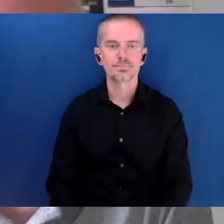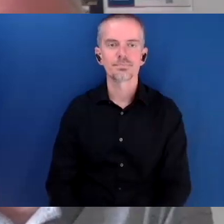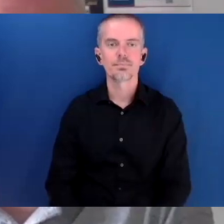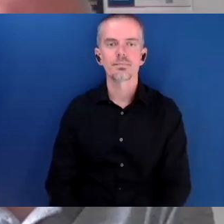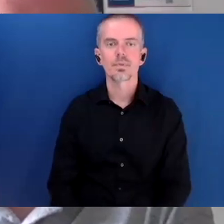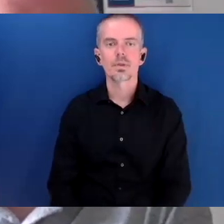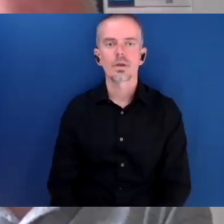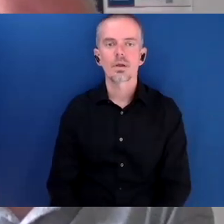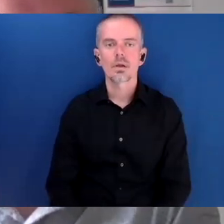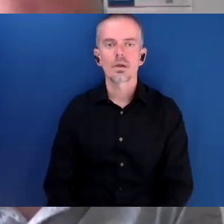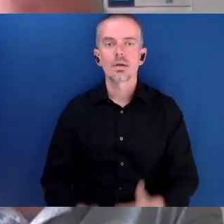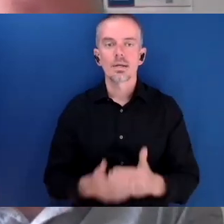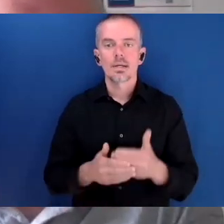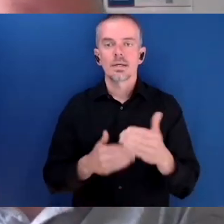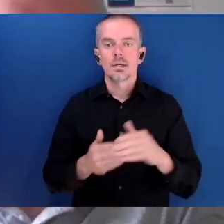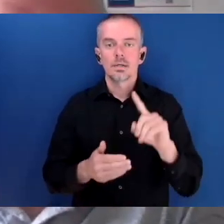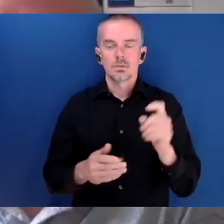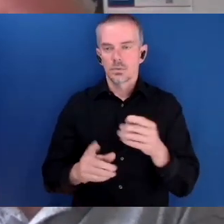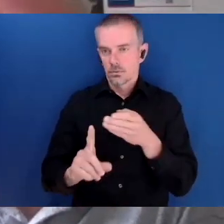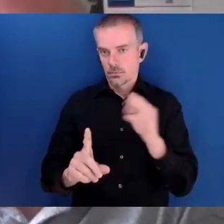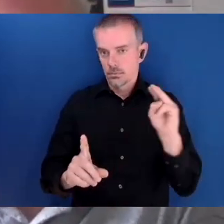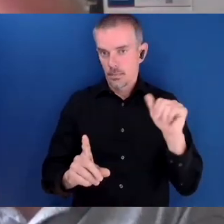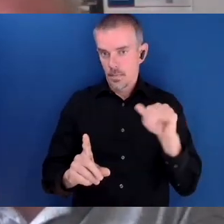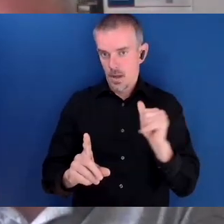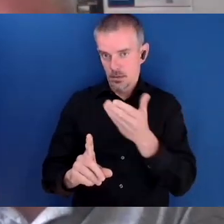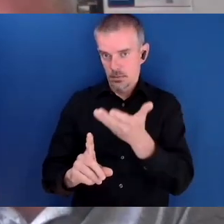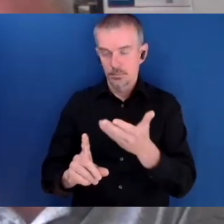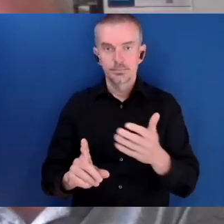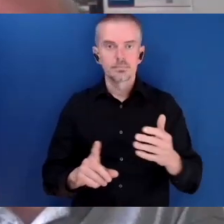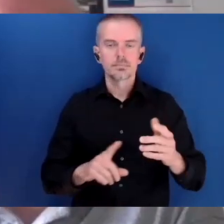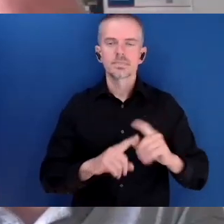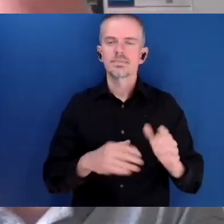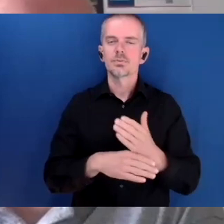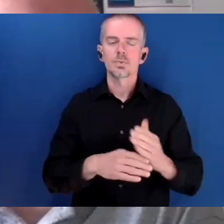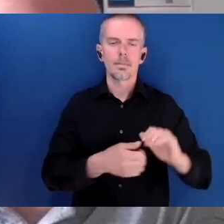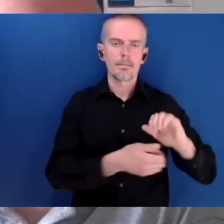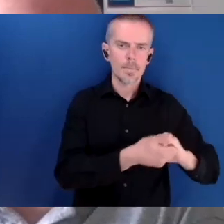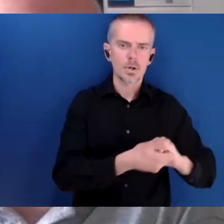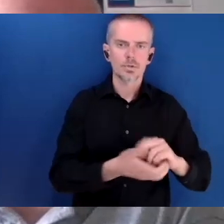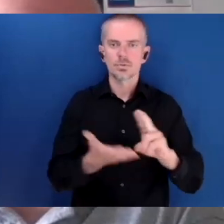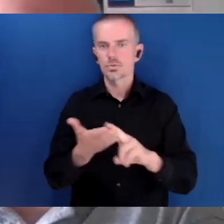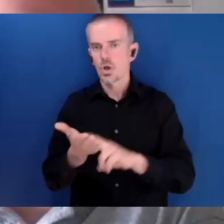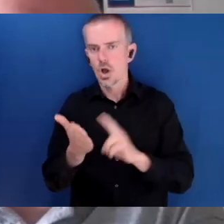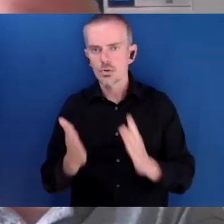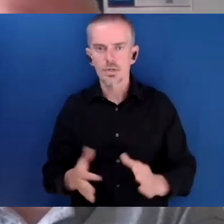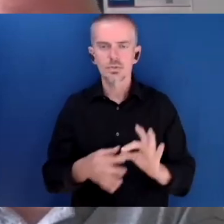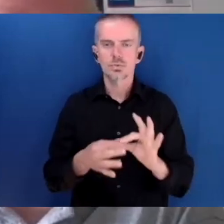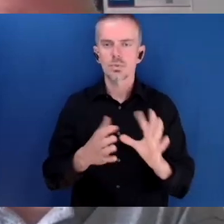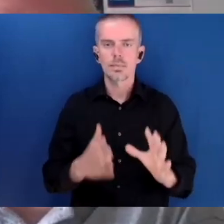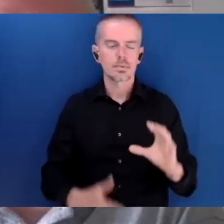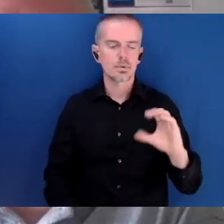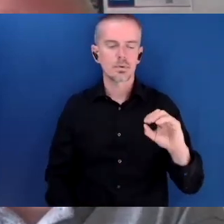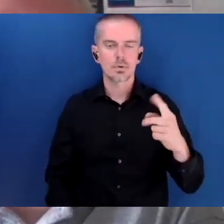Next up, a question for you, Maya, around the difference between partners, contractors, and cooperators. Could you speak to